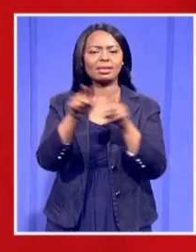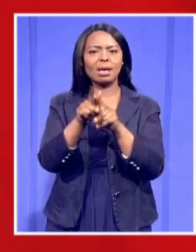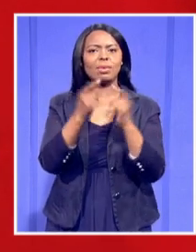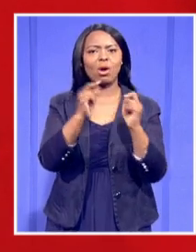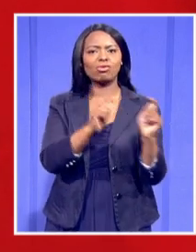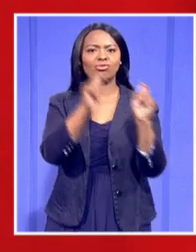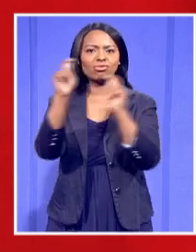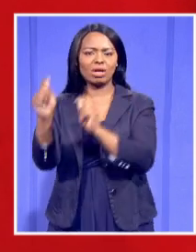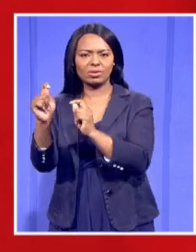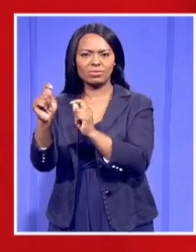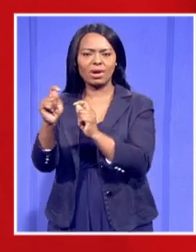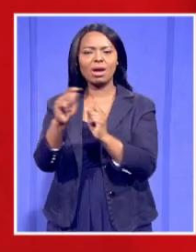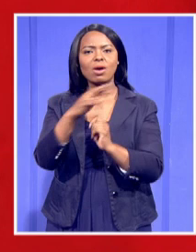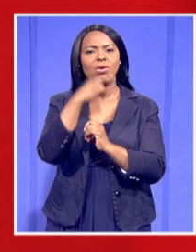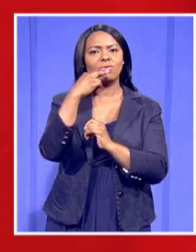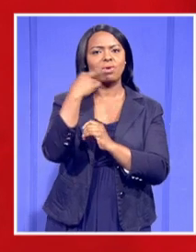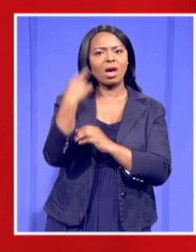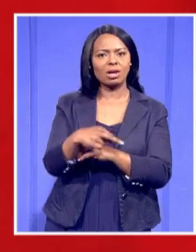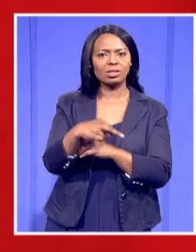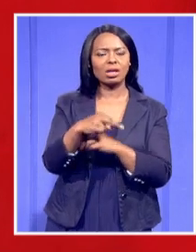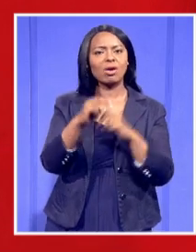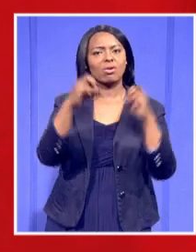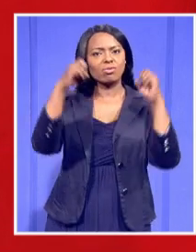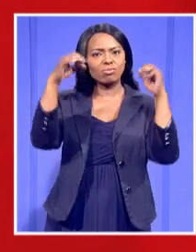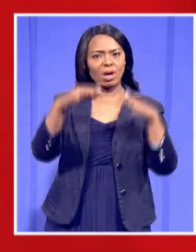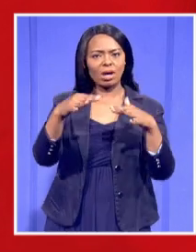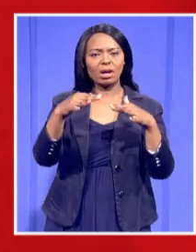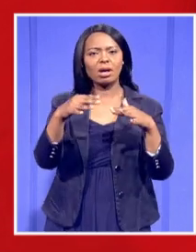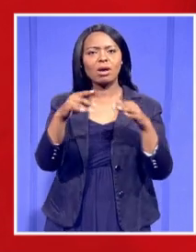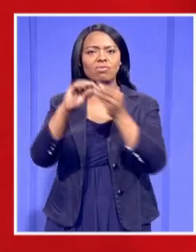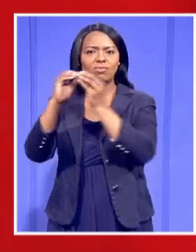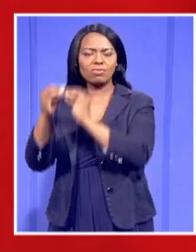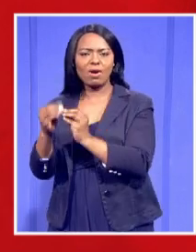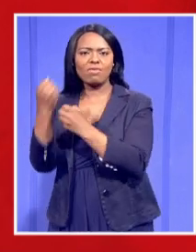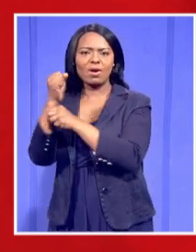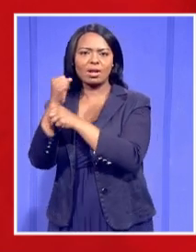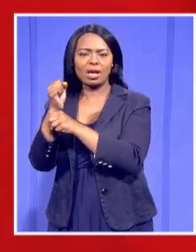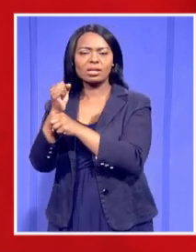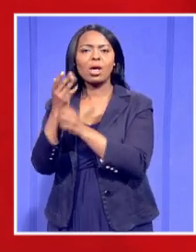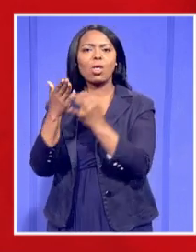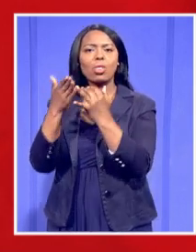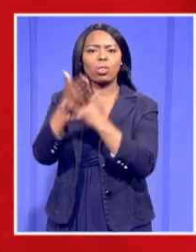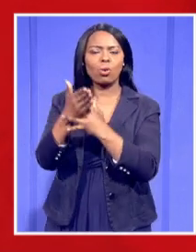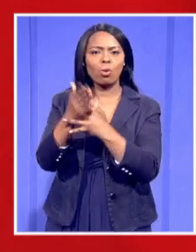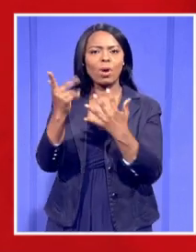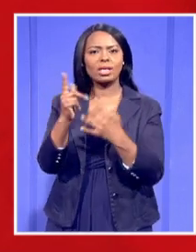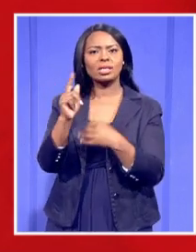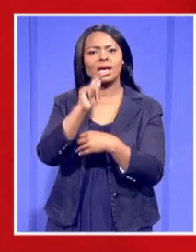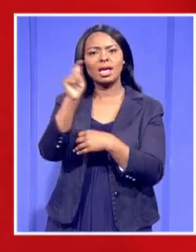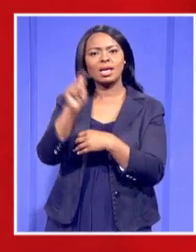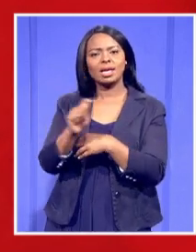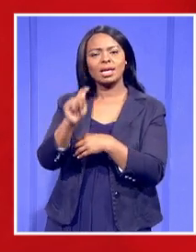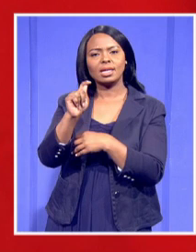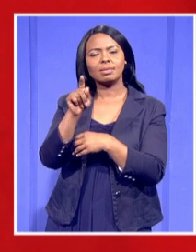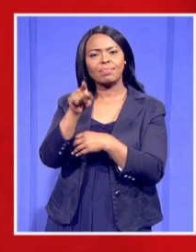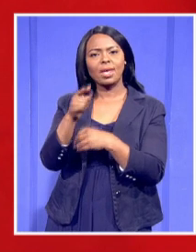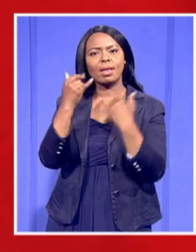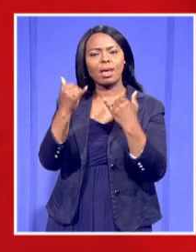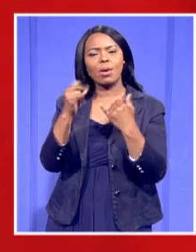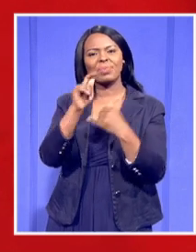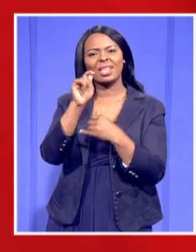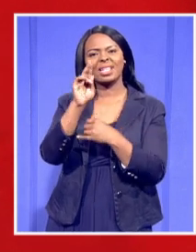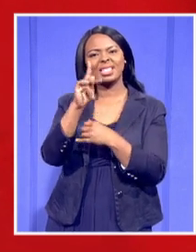Russian grain and fertilizer to less developed countries via Turkey. We may work on determining the names of